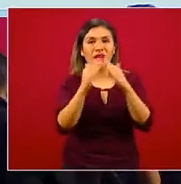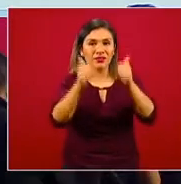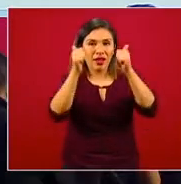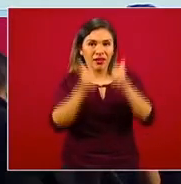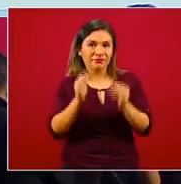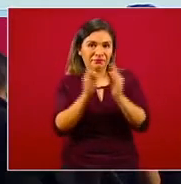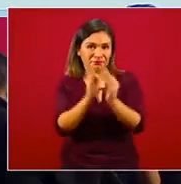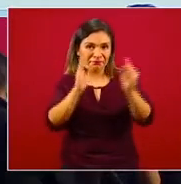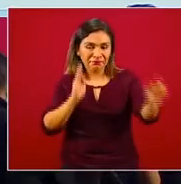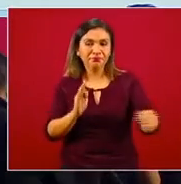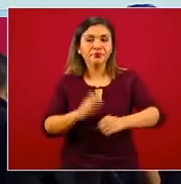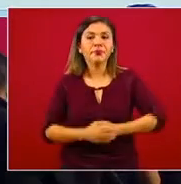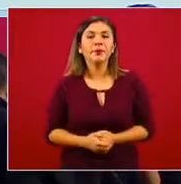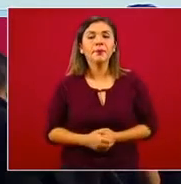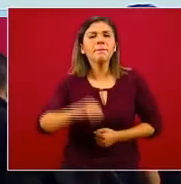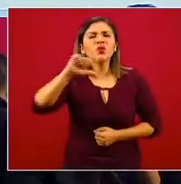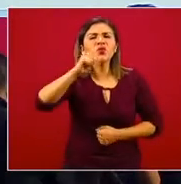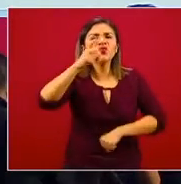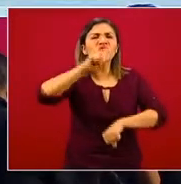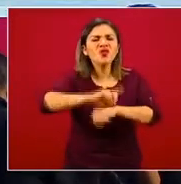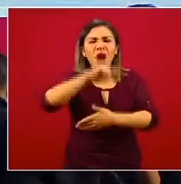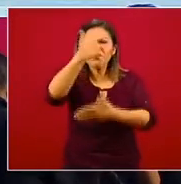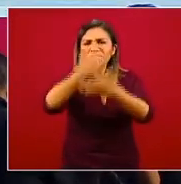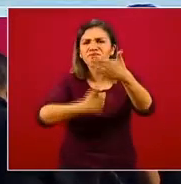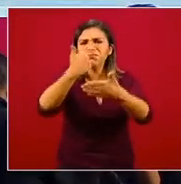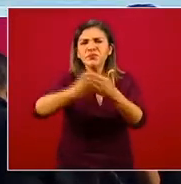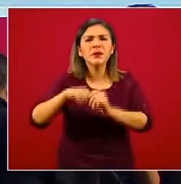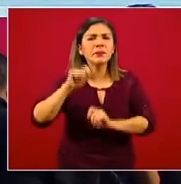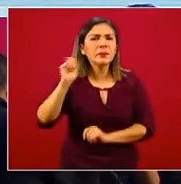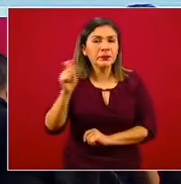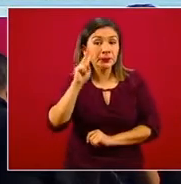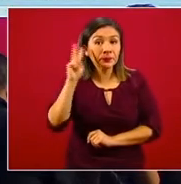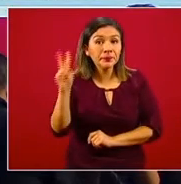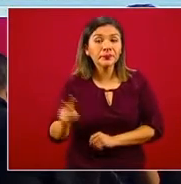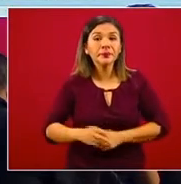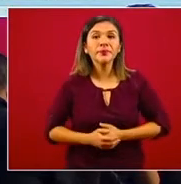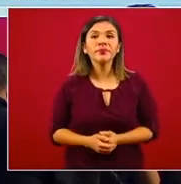Safe Distancing campaign. Let's take a look at the numbers.